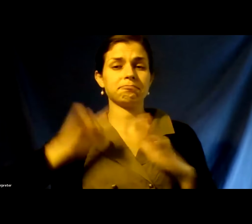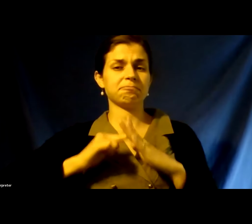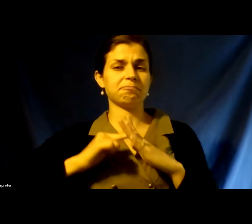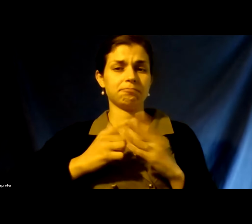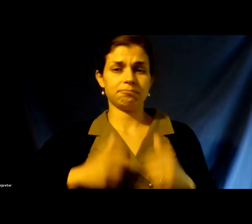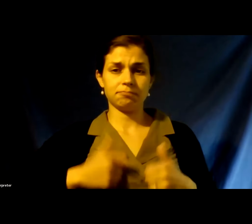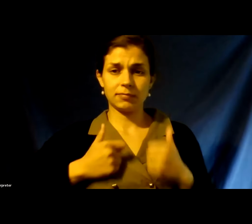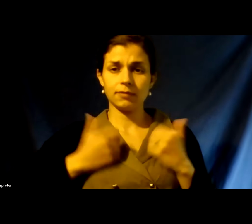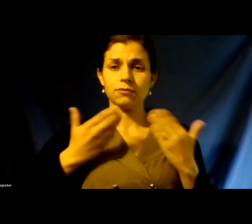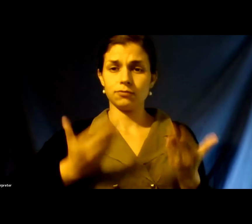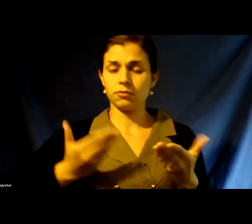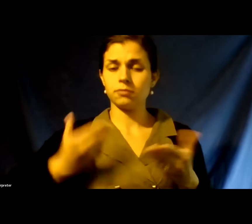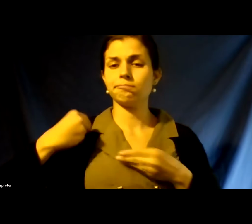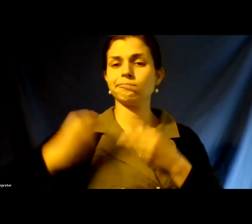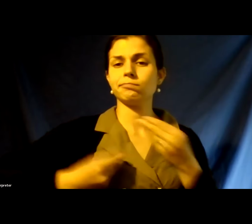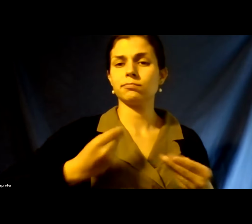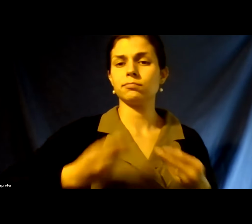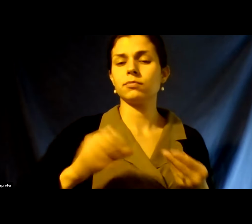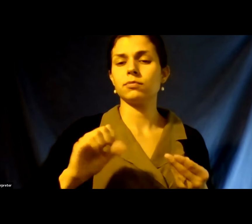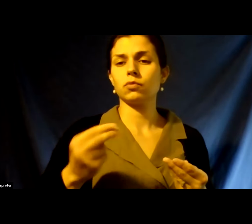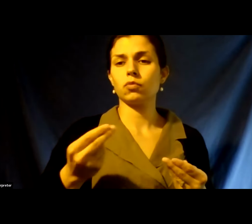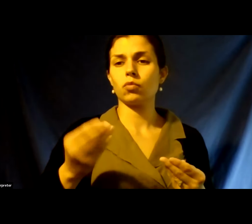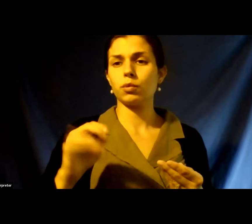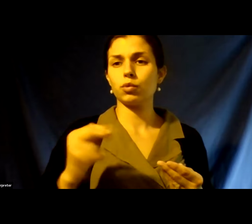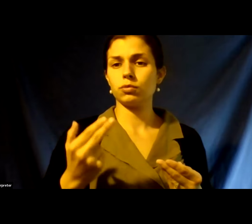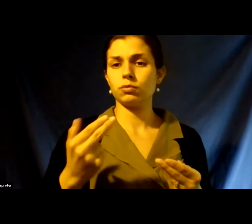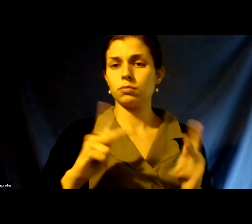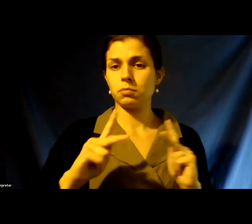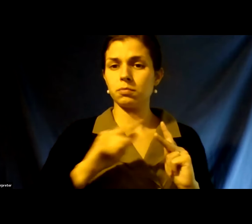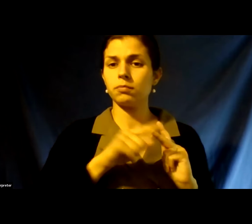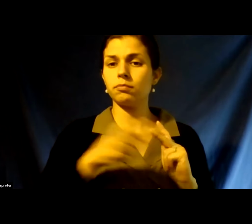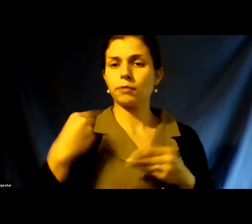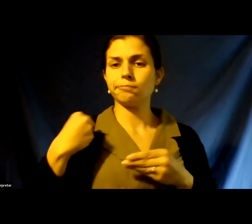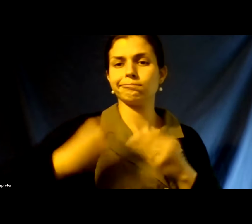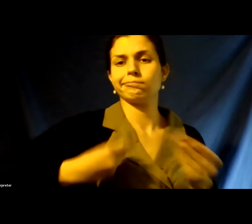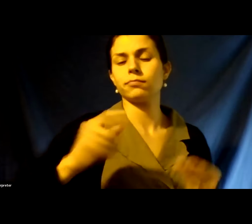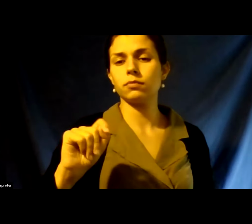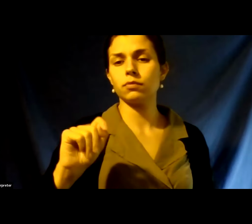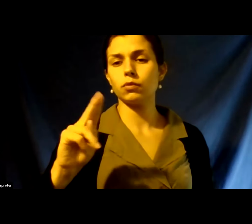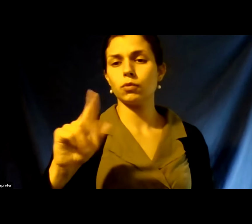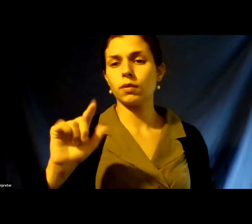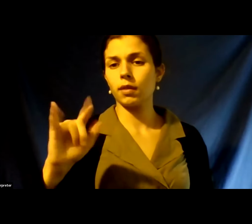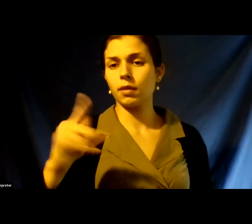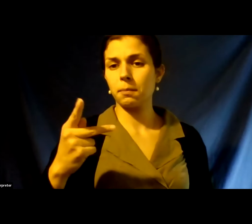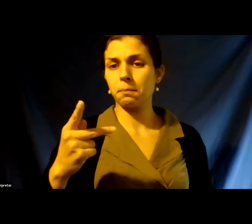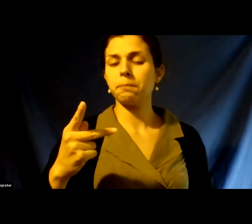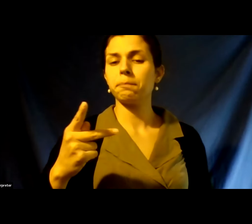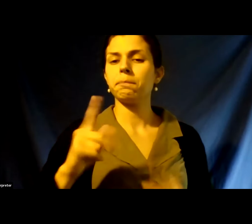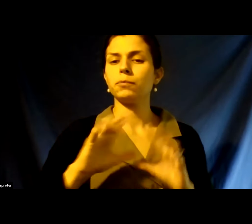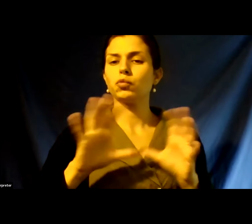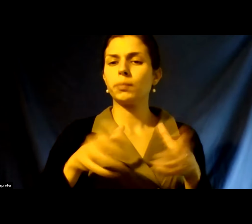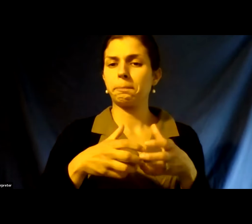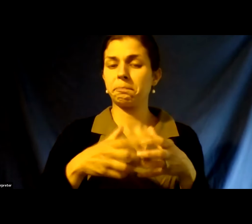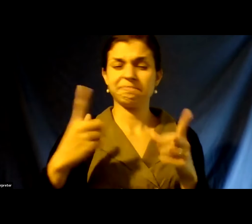their successors, the Tulalip tribes, who since time immemorial have taken care